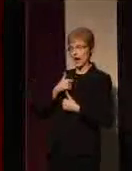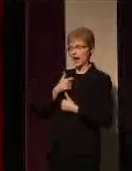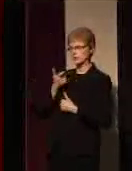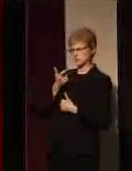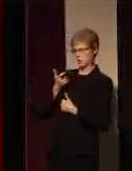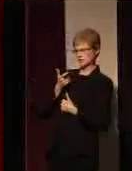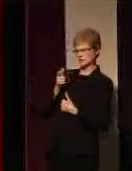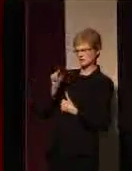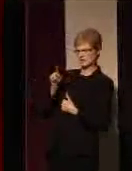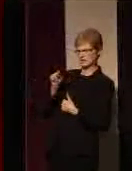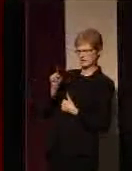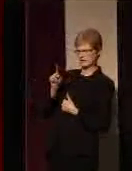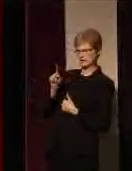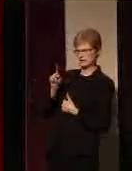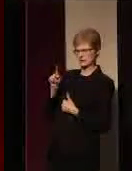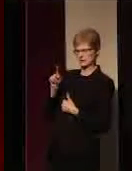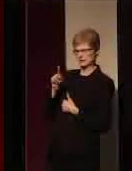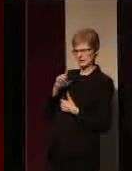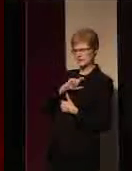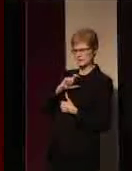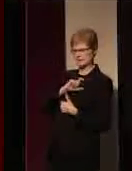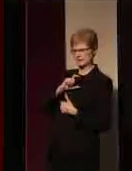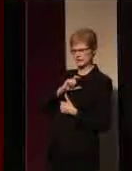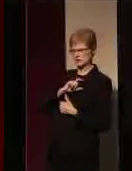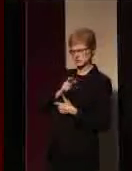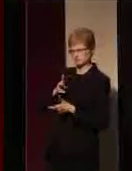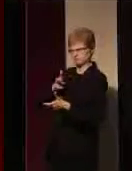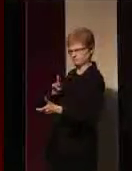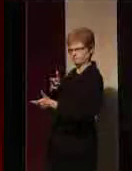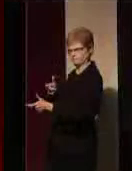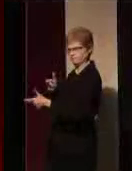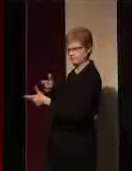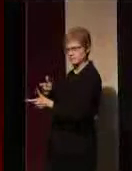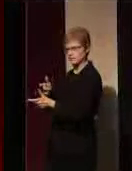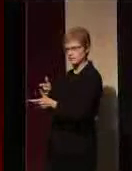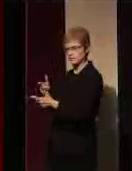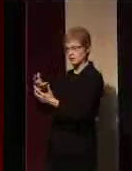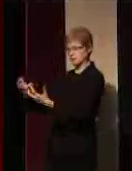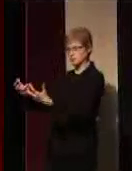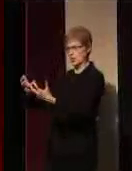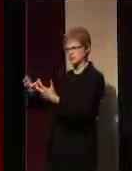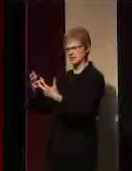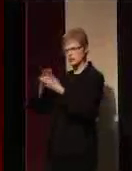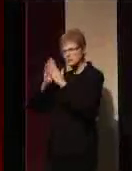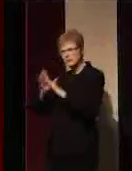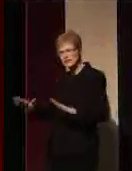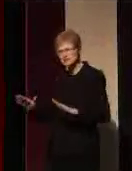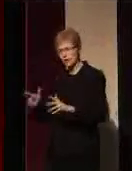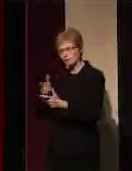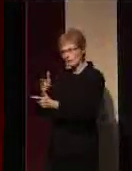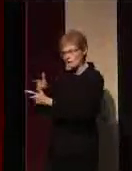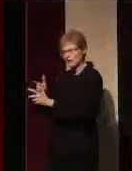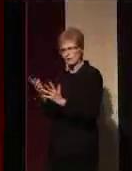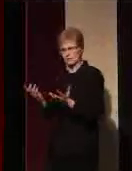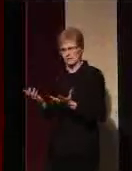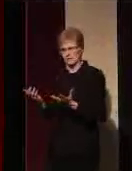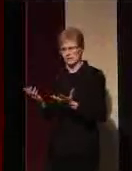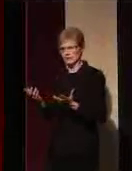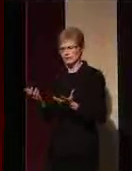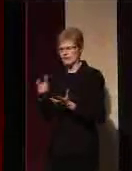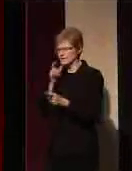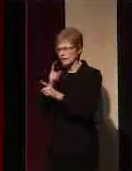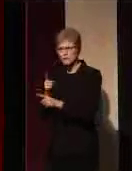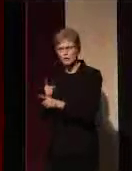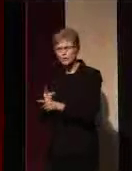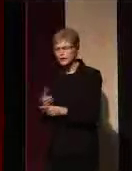cameras of police training loaded weapons on peaceful protesters, which everyone agrees is